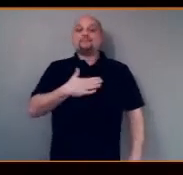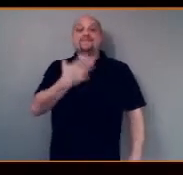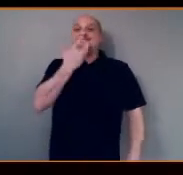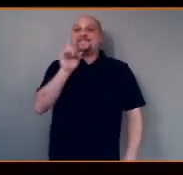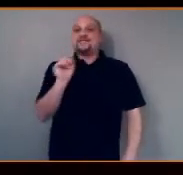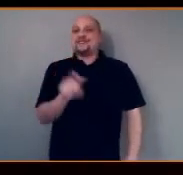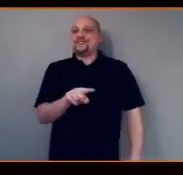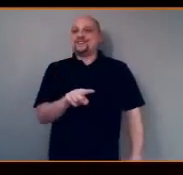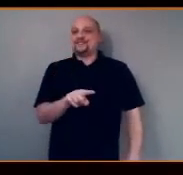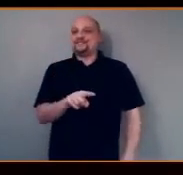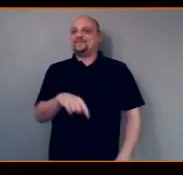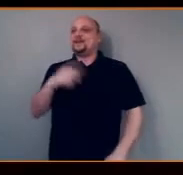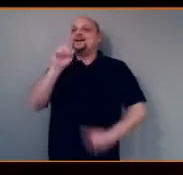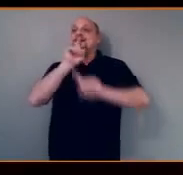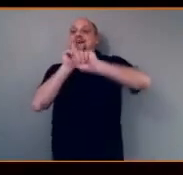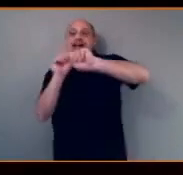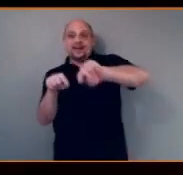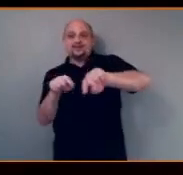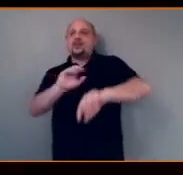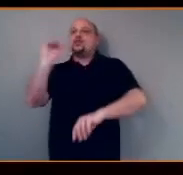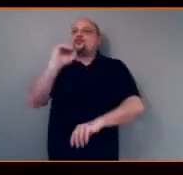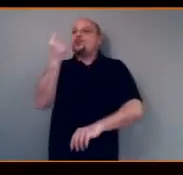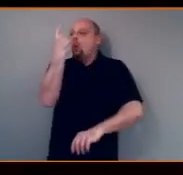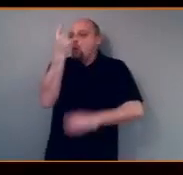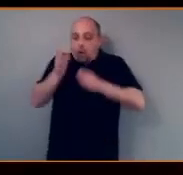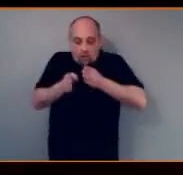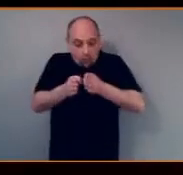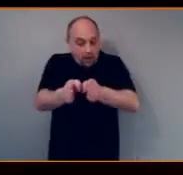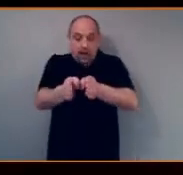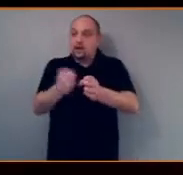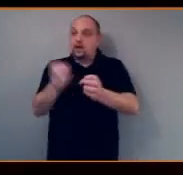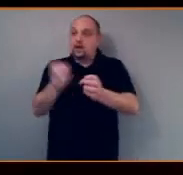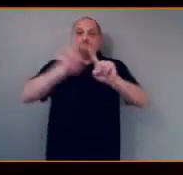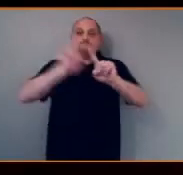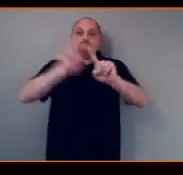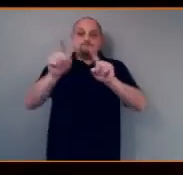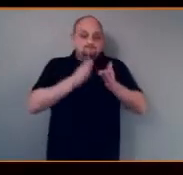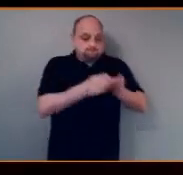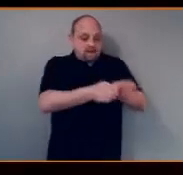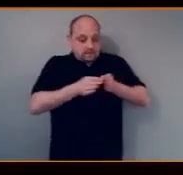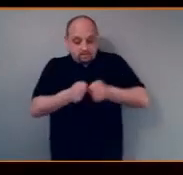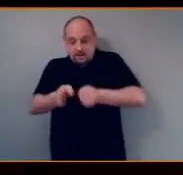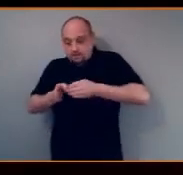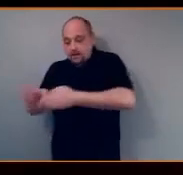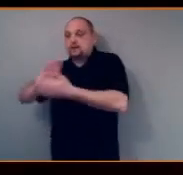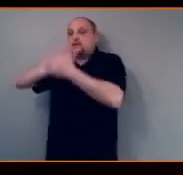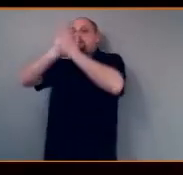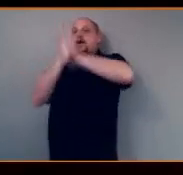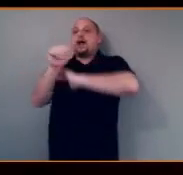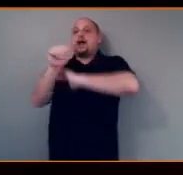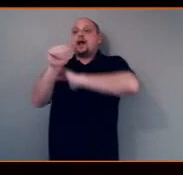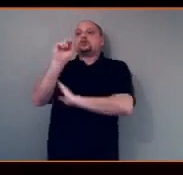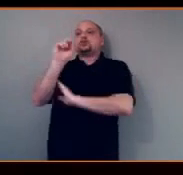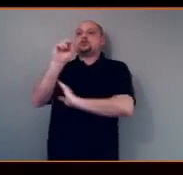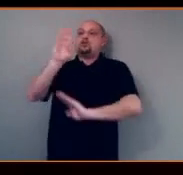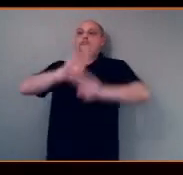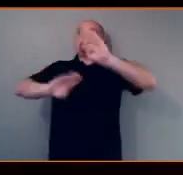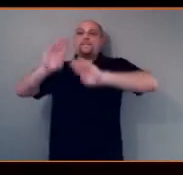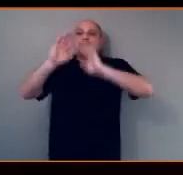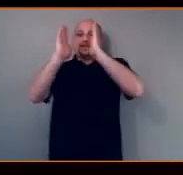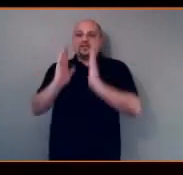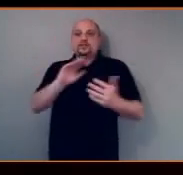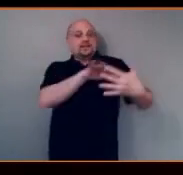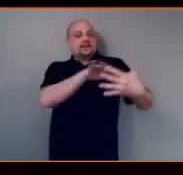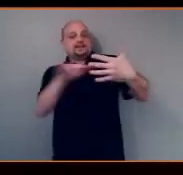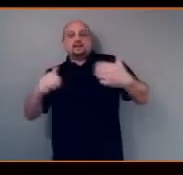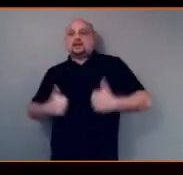there is not one single path. There are so many different paths that you could take to become an astrobiologist and study